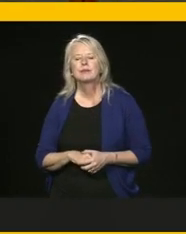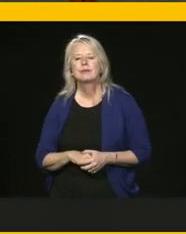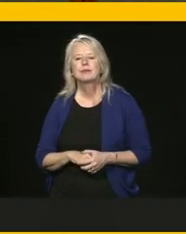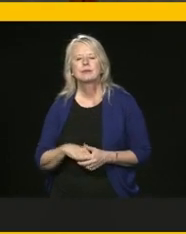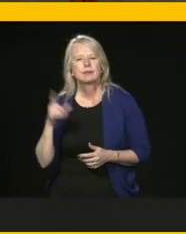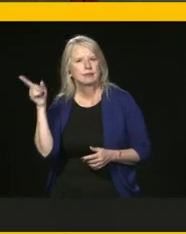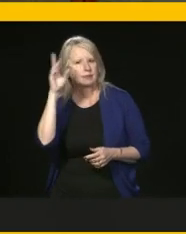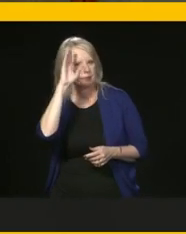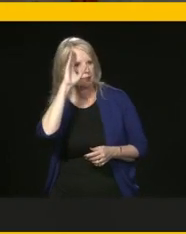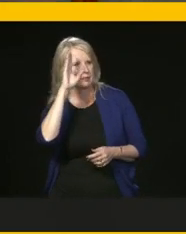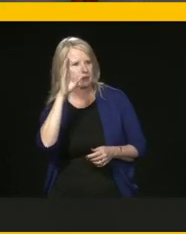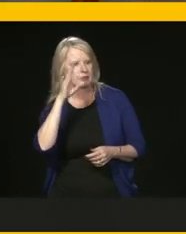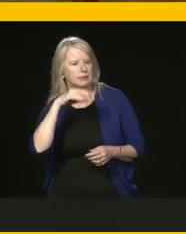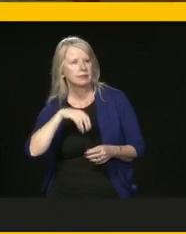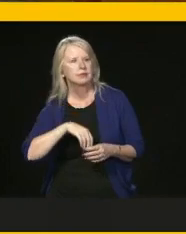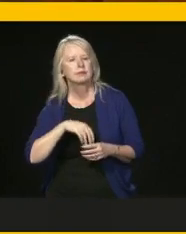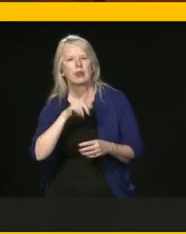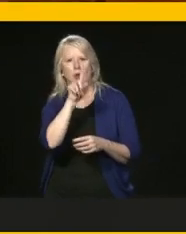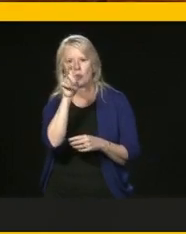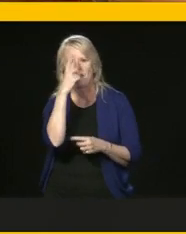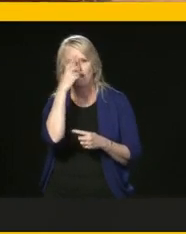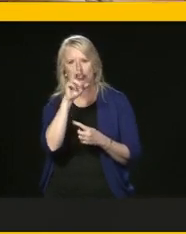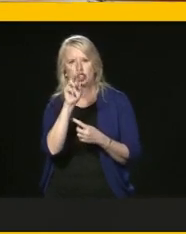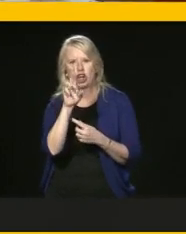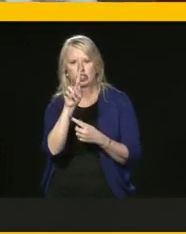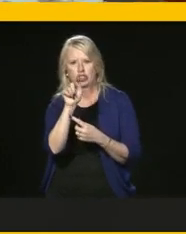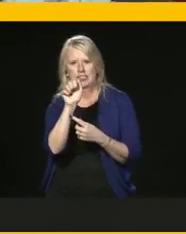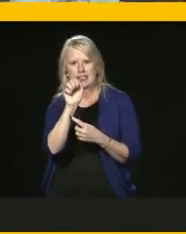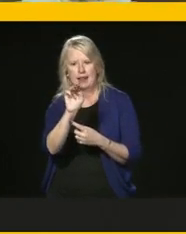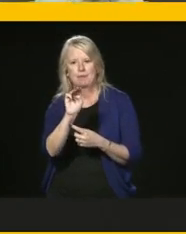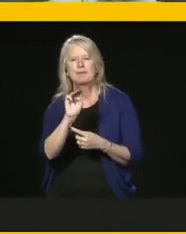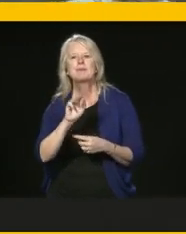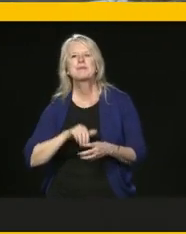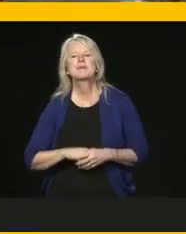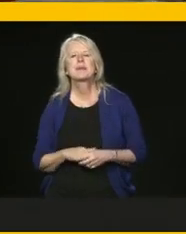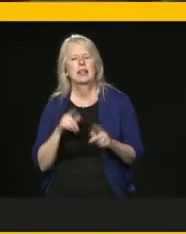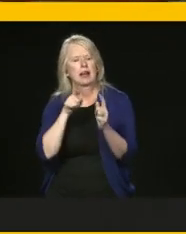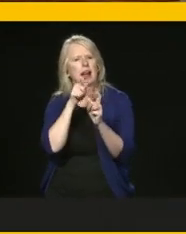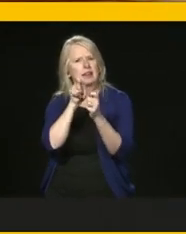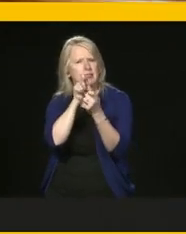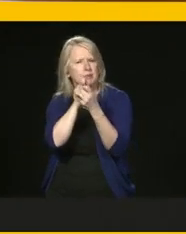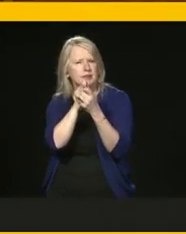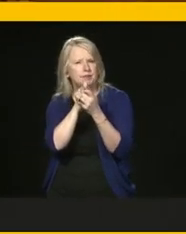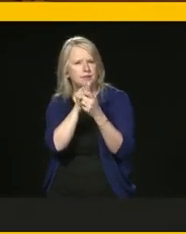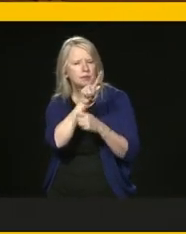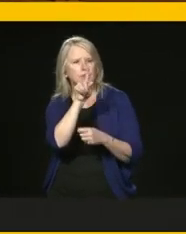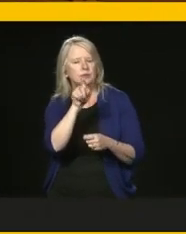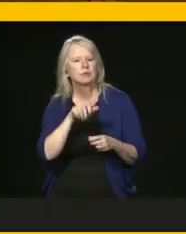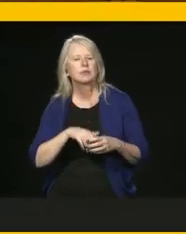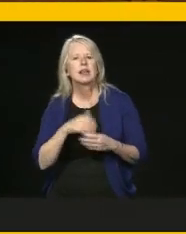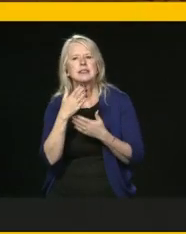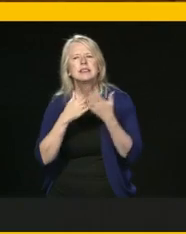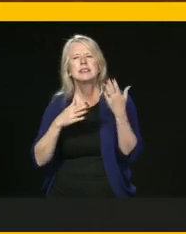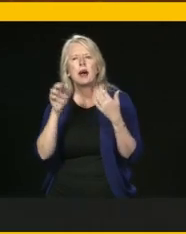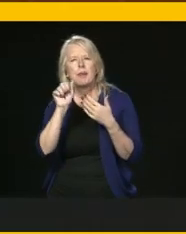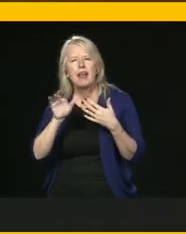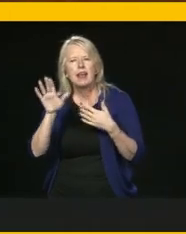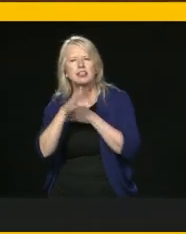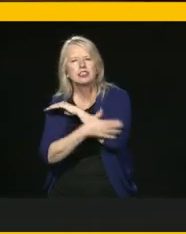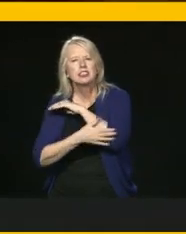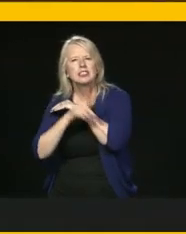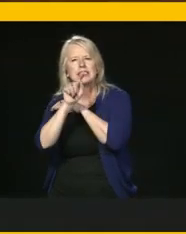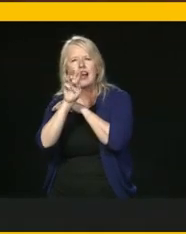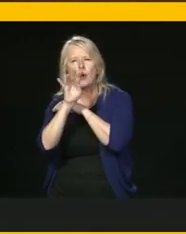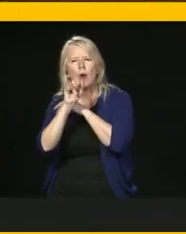it's kind of a specific question, but in some Asian countries like Taiwan and Singapore and South Korea, they've had a lot